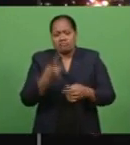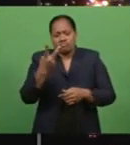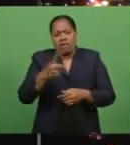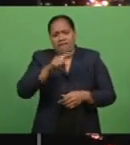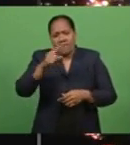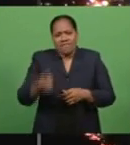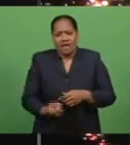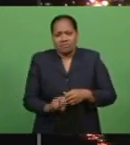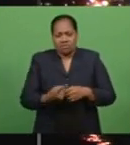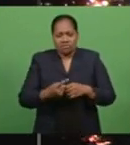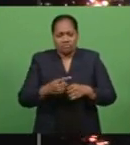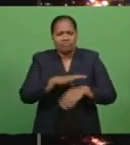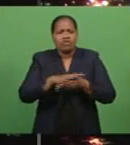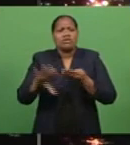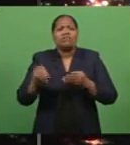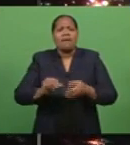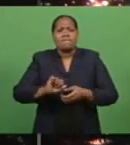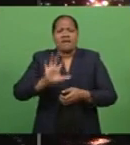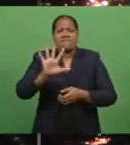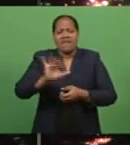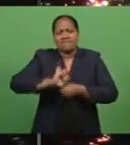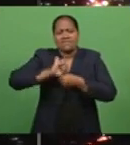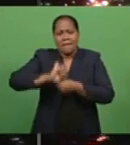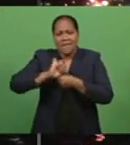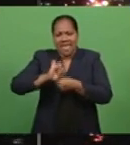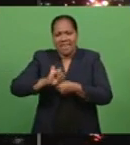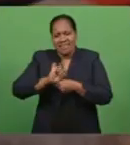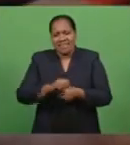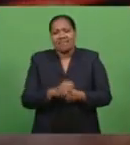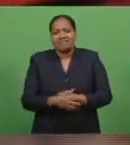5 campaigns. Sainani Boiler reports.